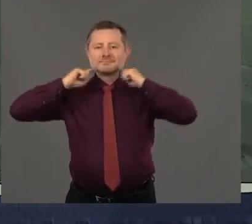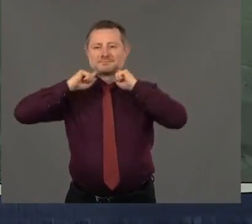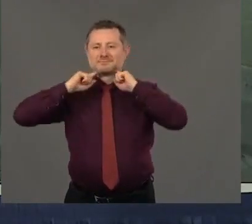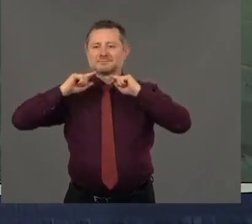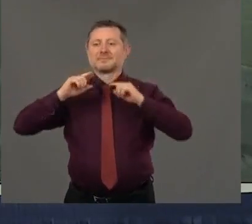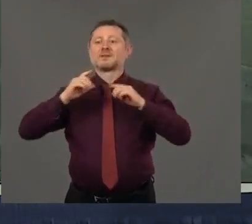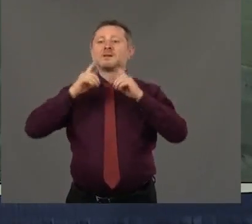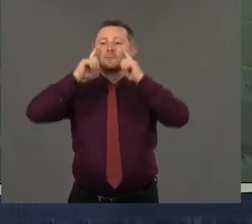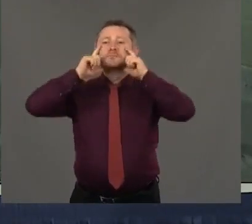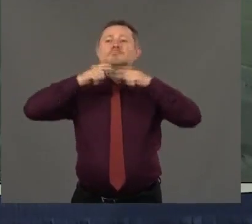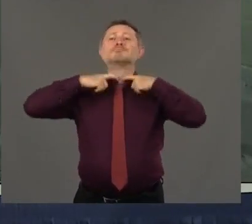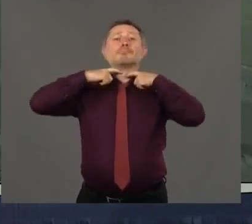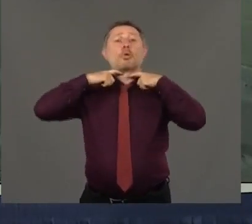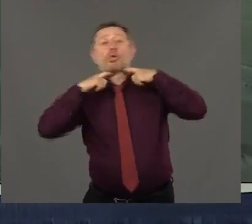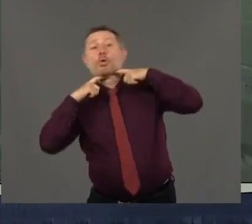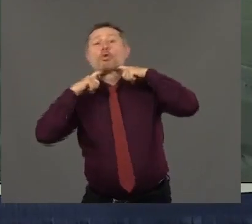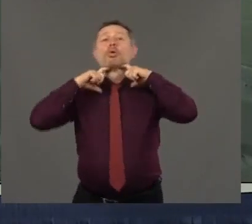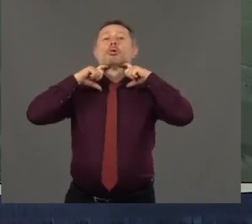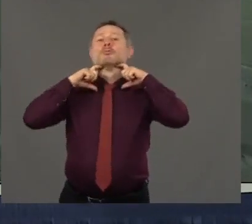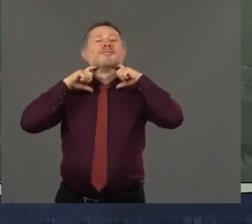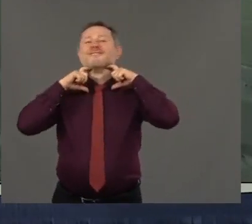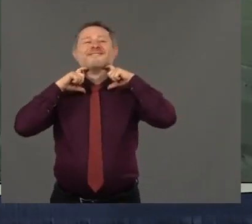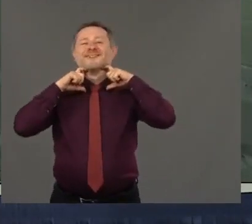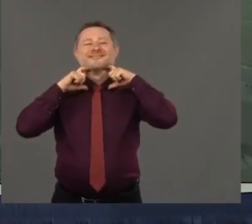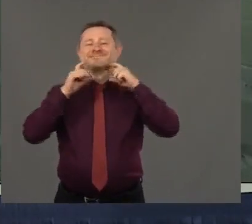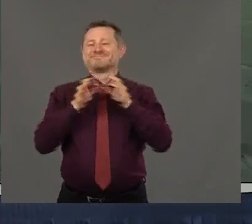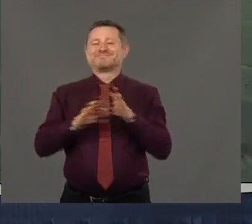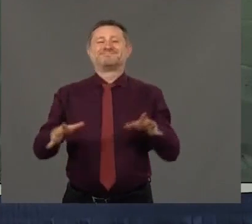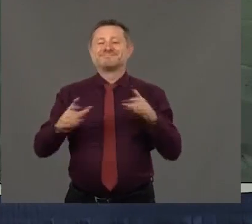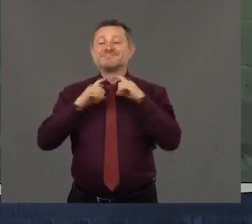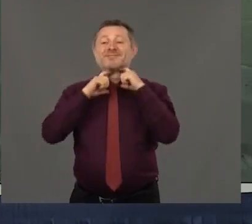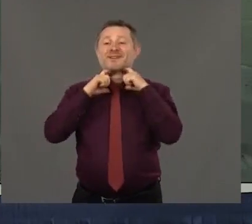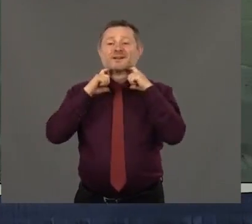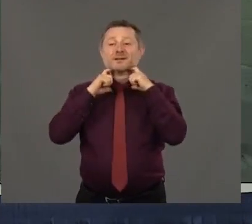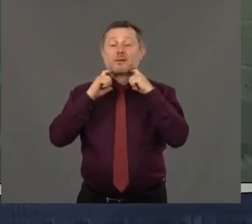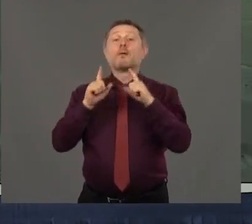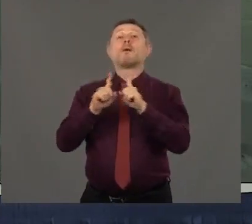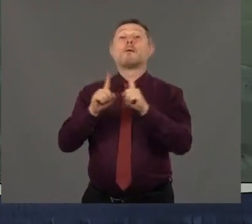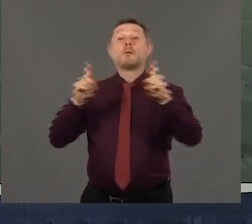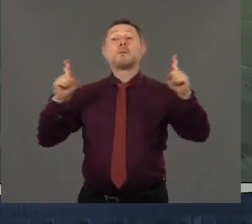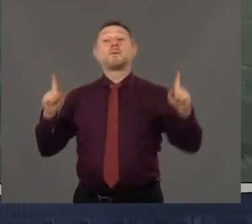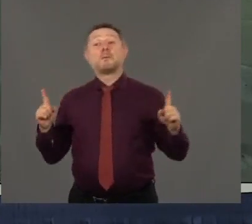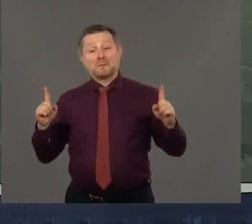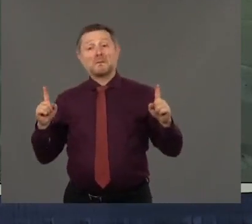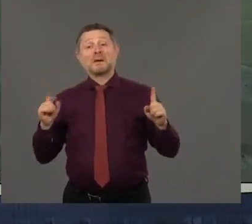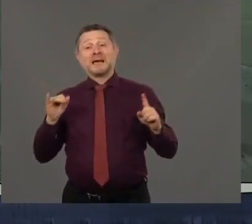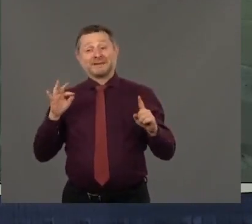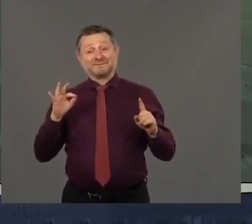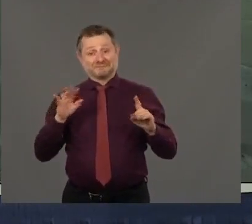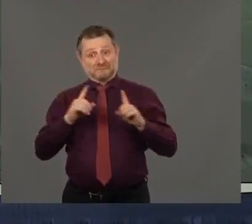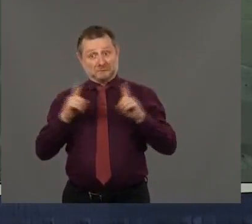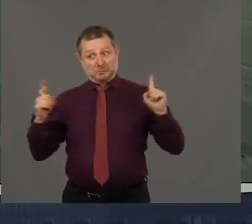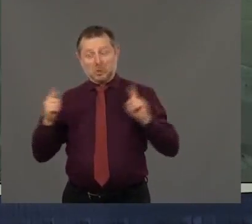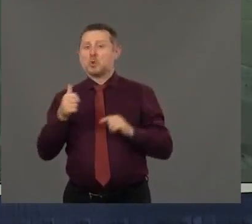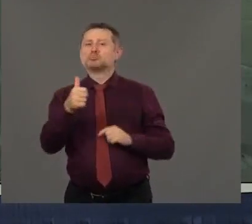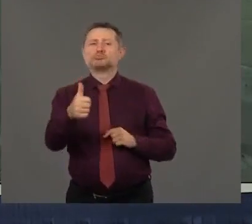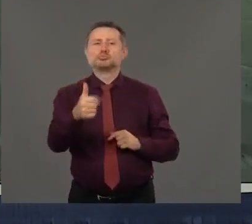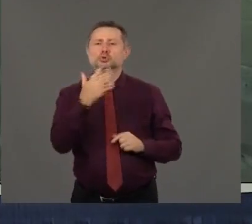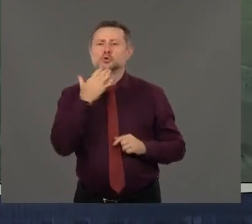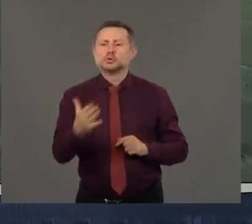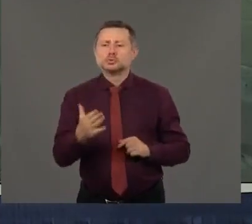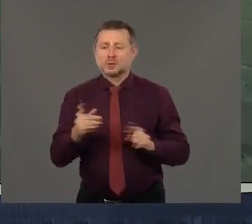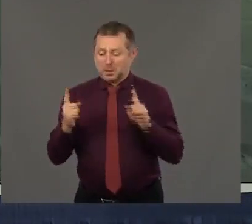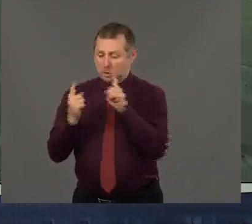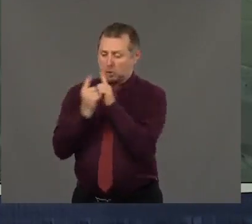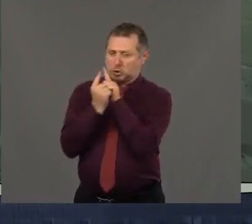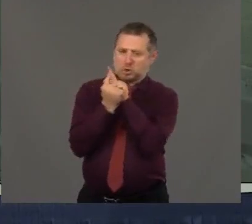it. Socially distancing only works if you do it. And then there are